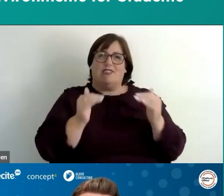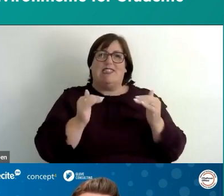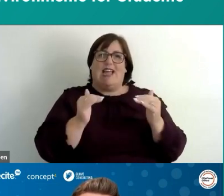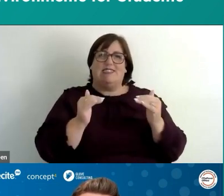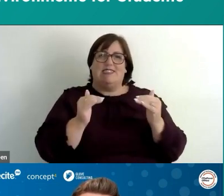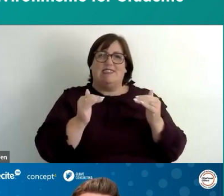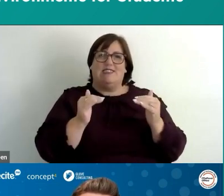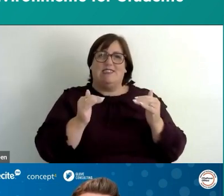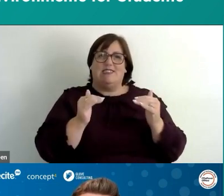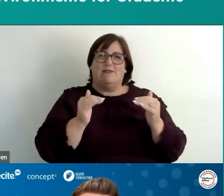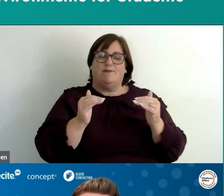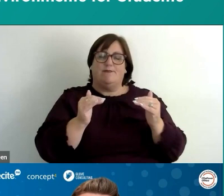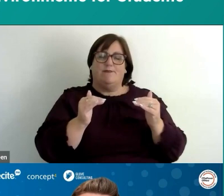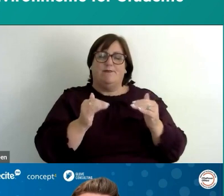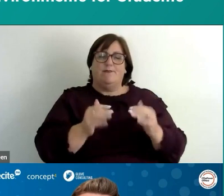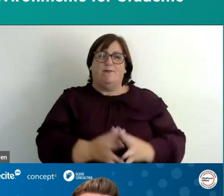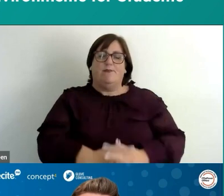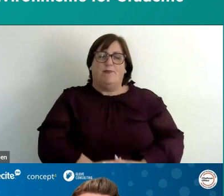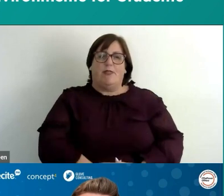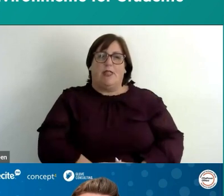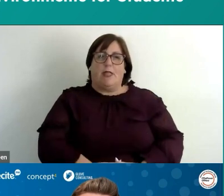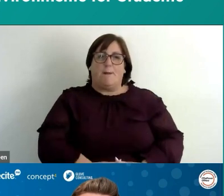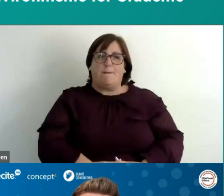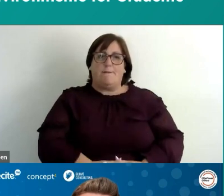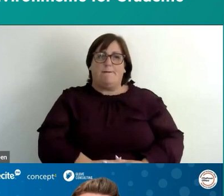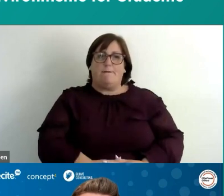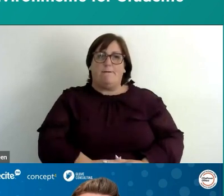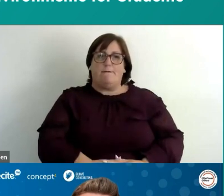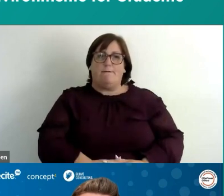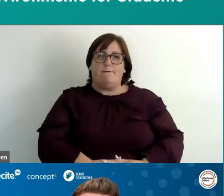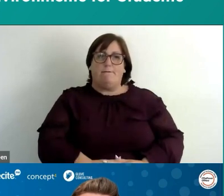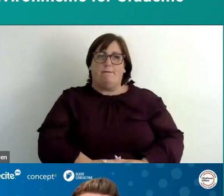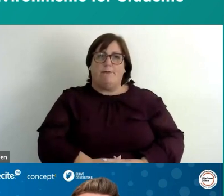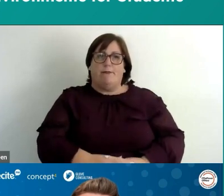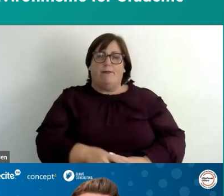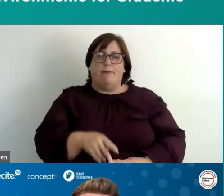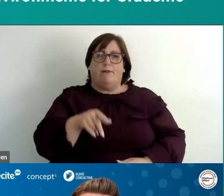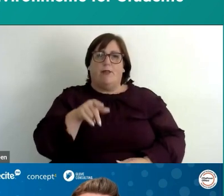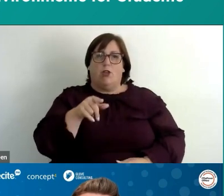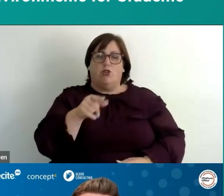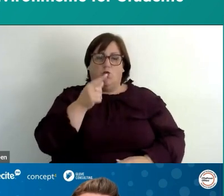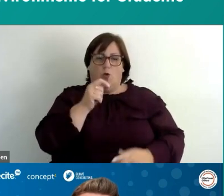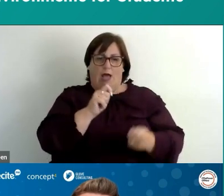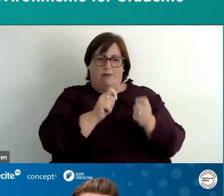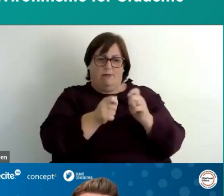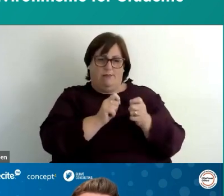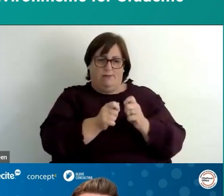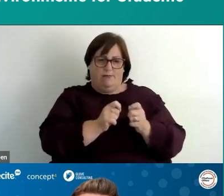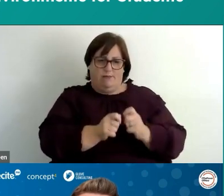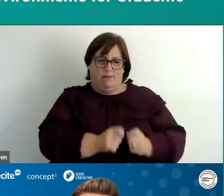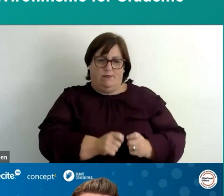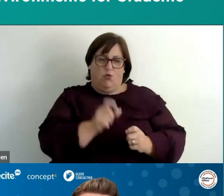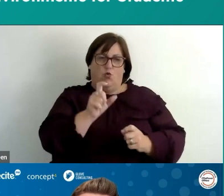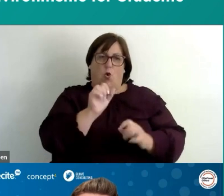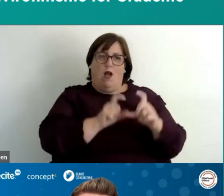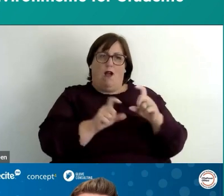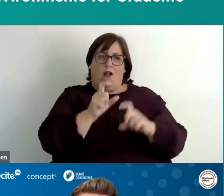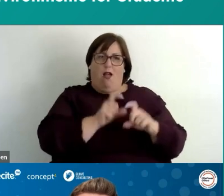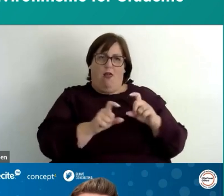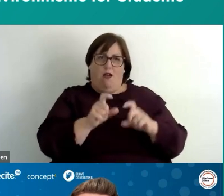AA, contrast ratios for colours. You're able to put in your colours in a Pantone sense, in a hex colour sense, however you've got your